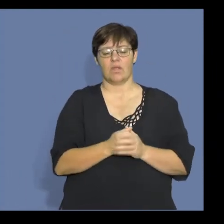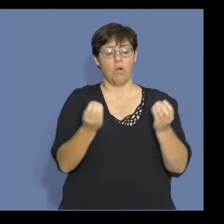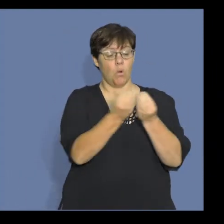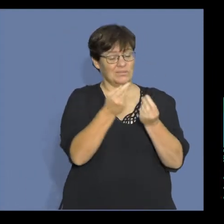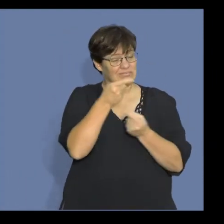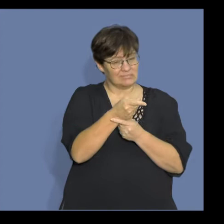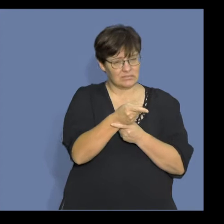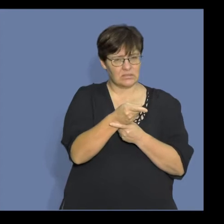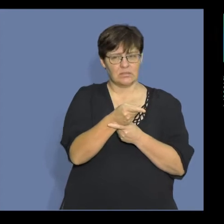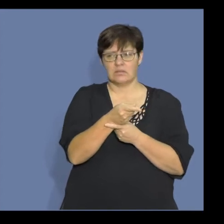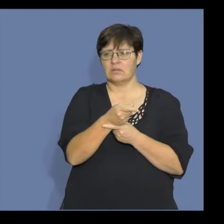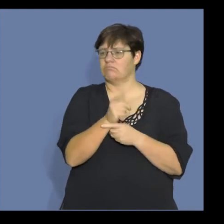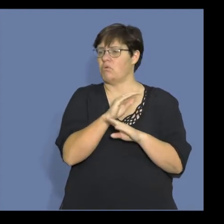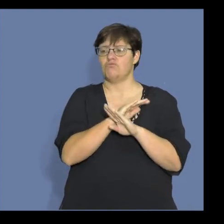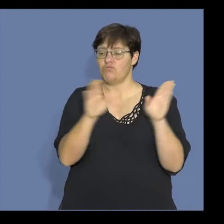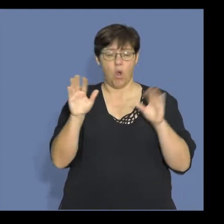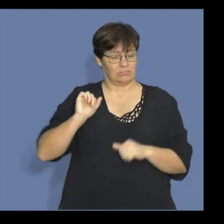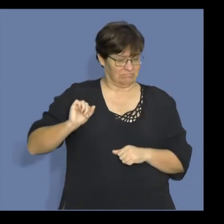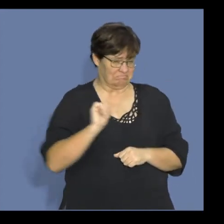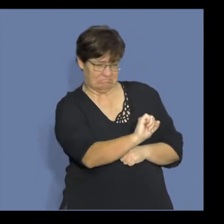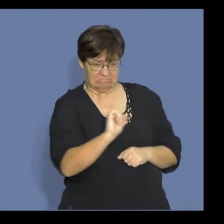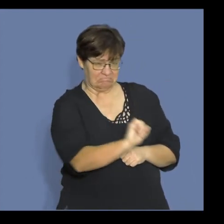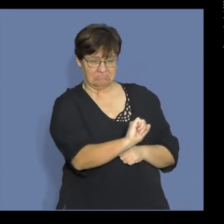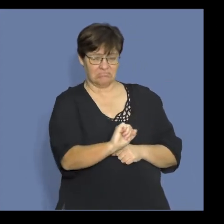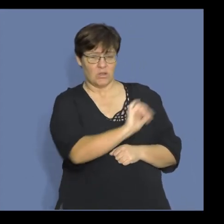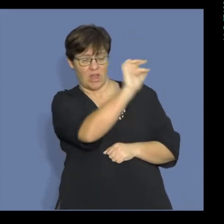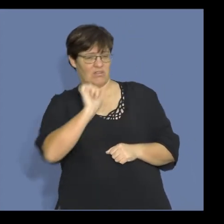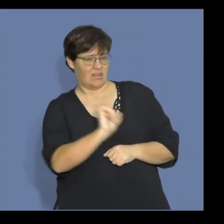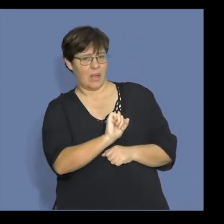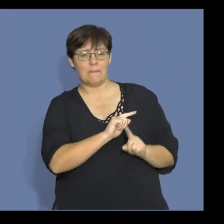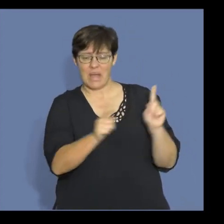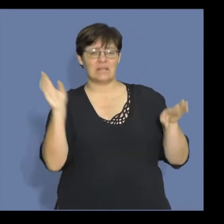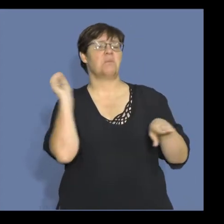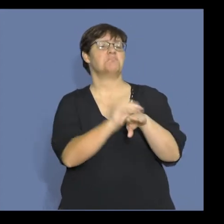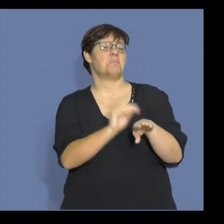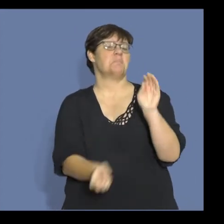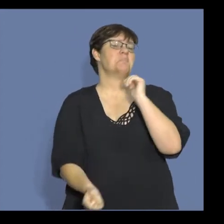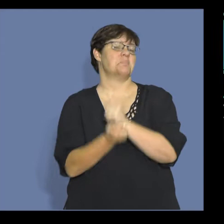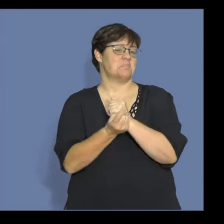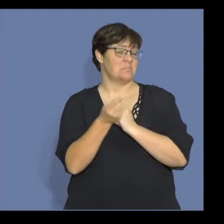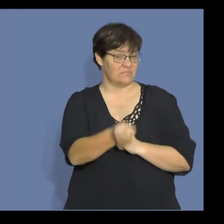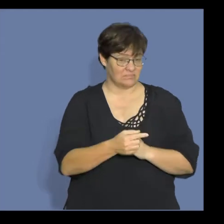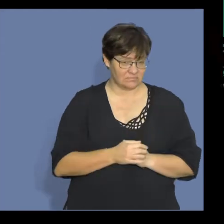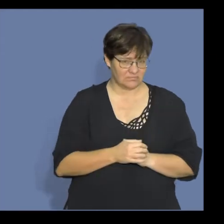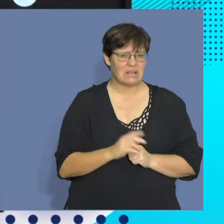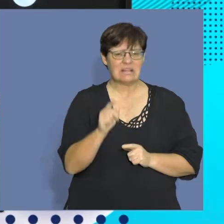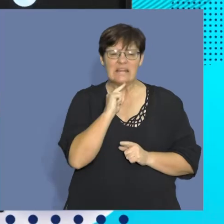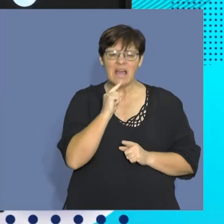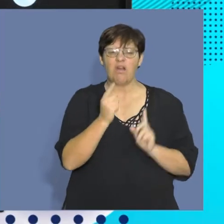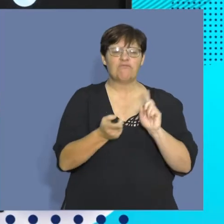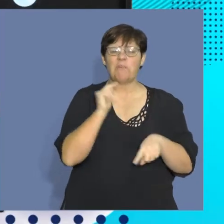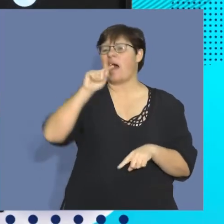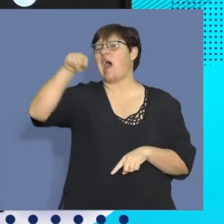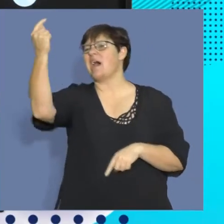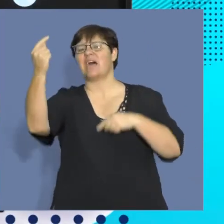an organism that is not indigenous to an area but has become a problem. So this is referring